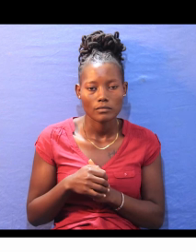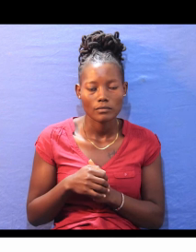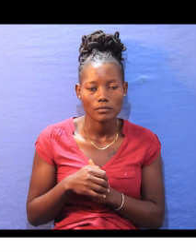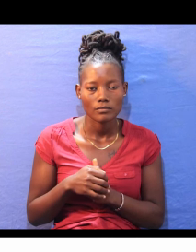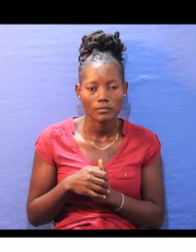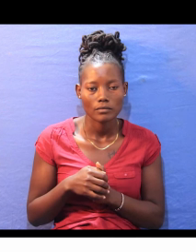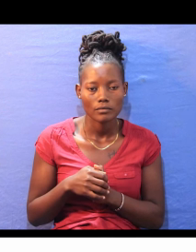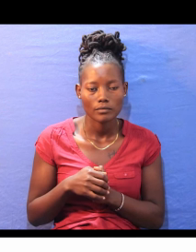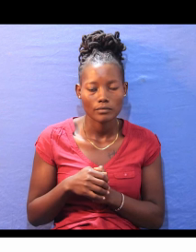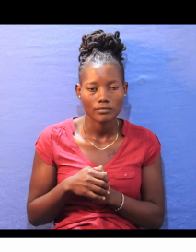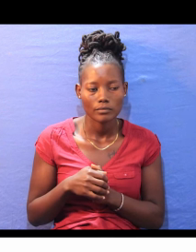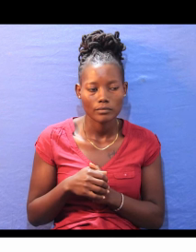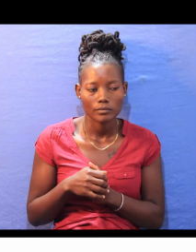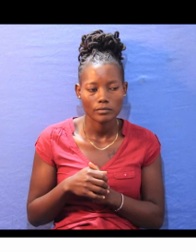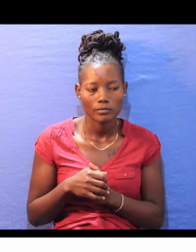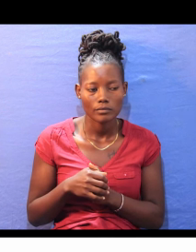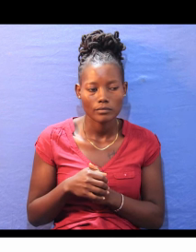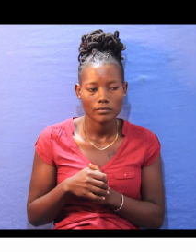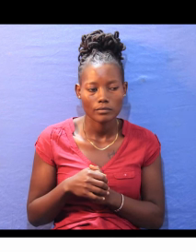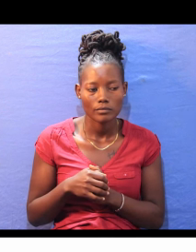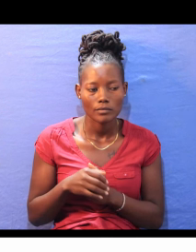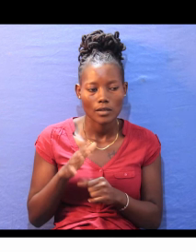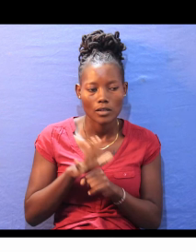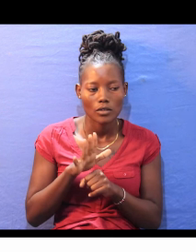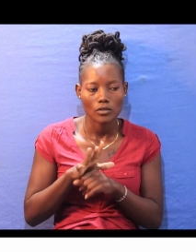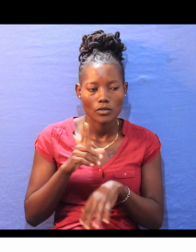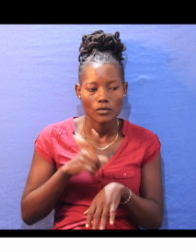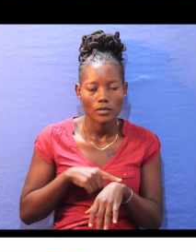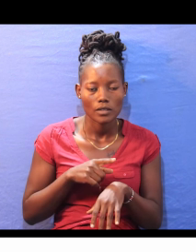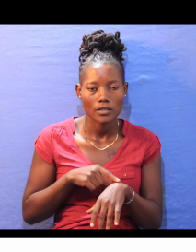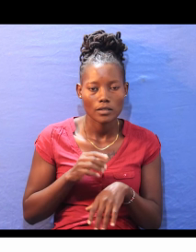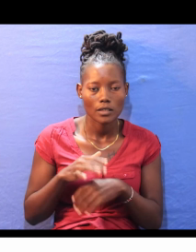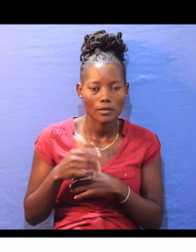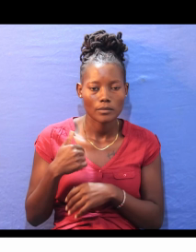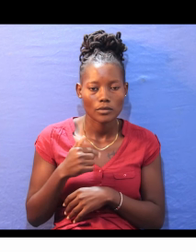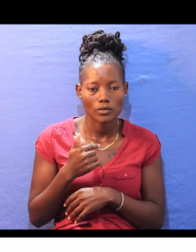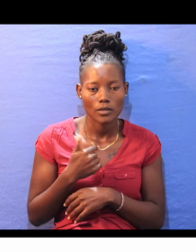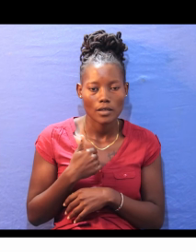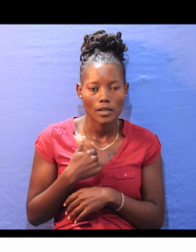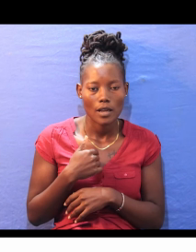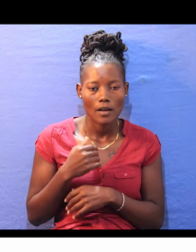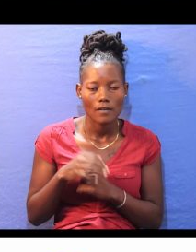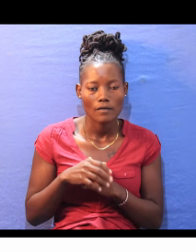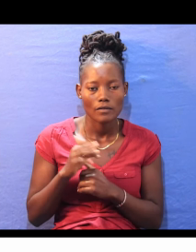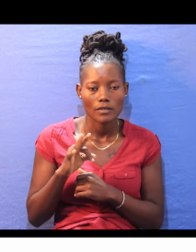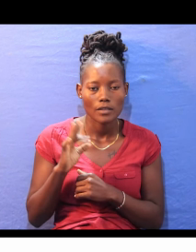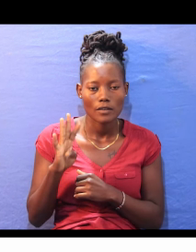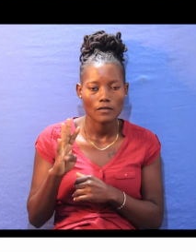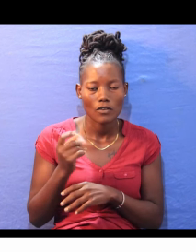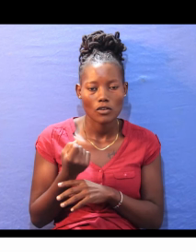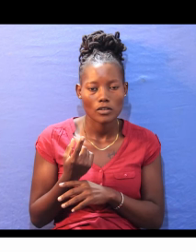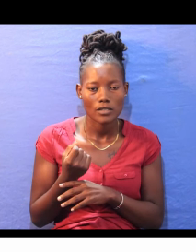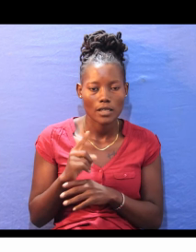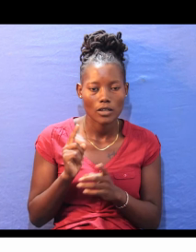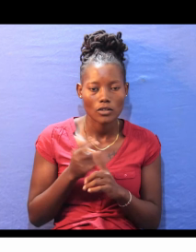isometric movements here too. A lot of times we will hold the isometrics for anywhere from 45 to 90 seconds in